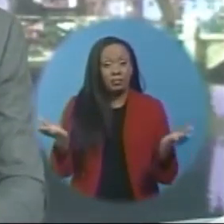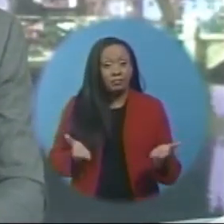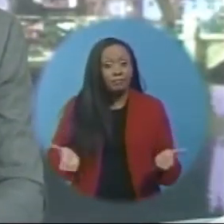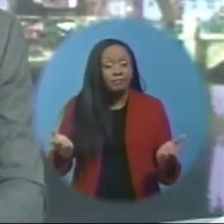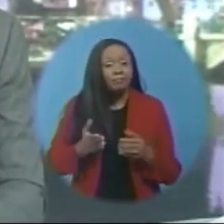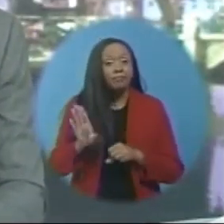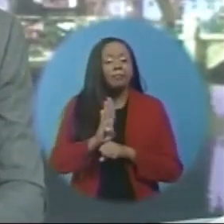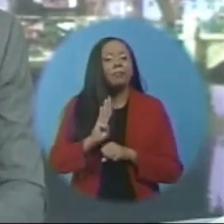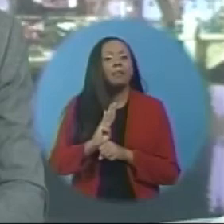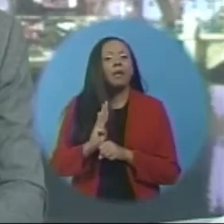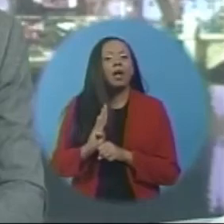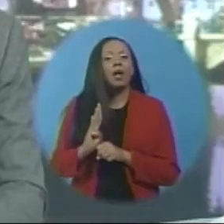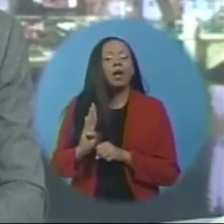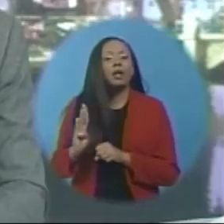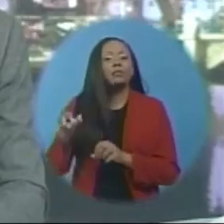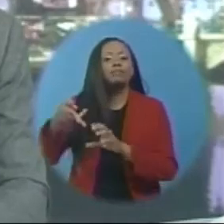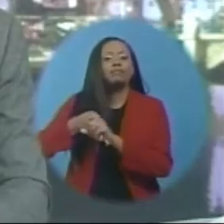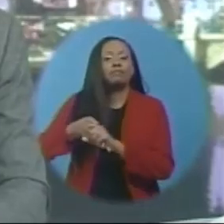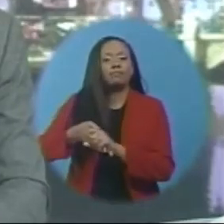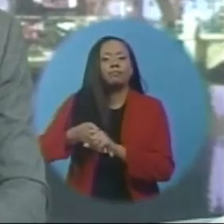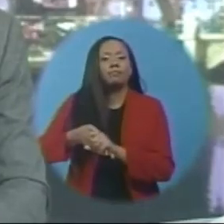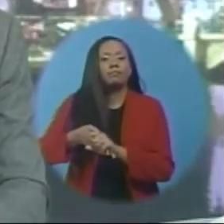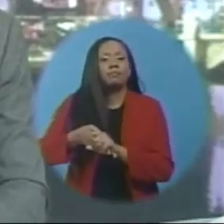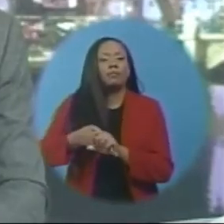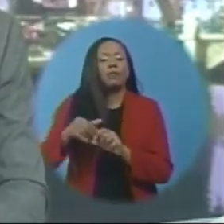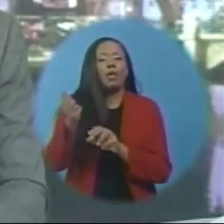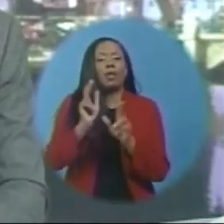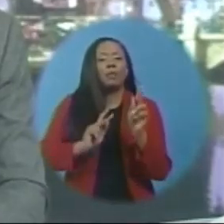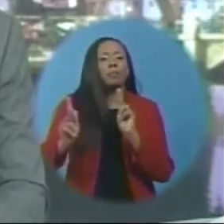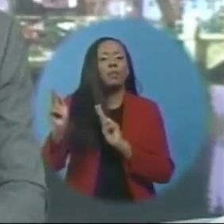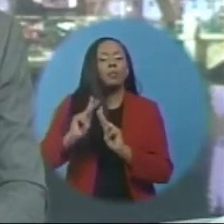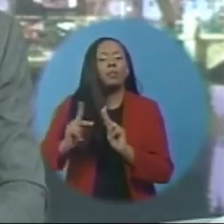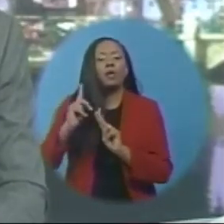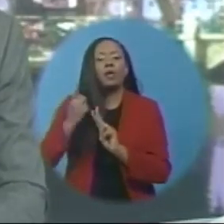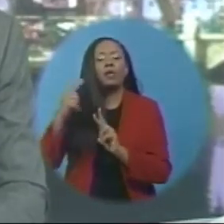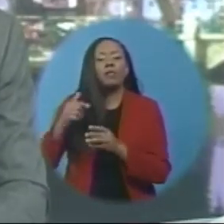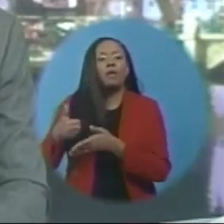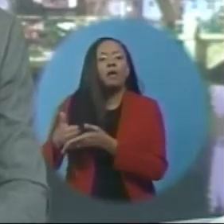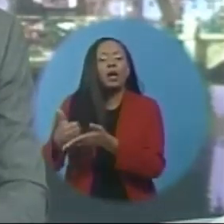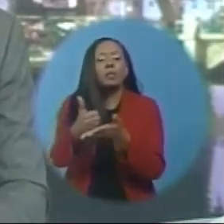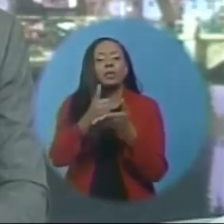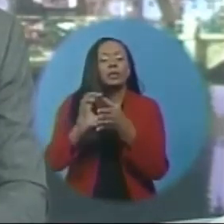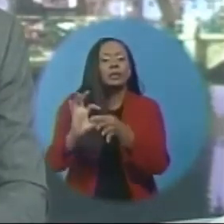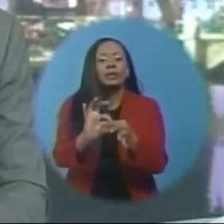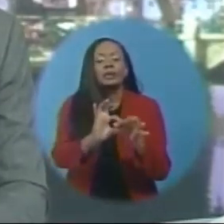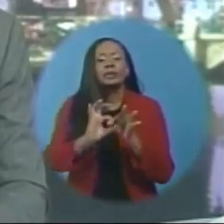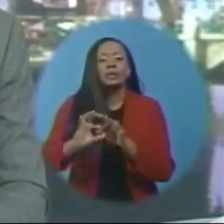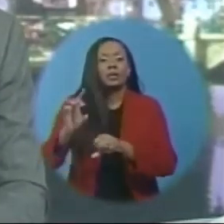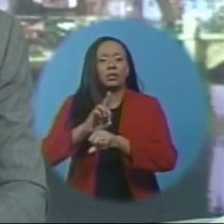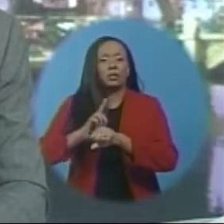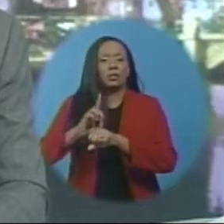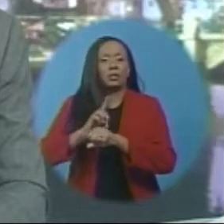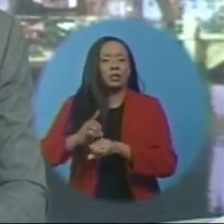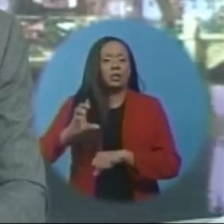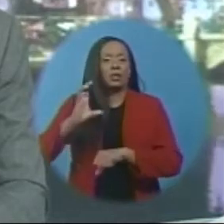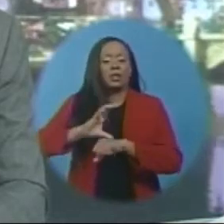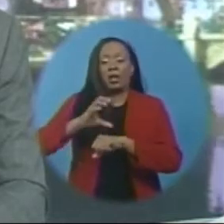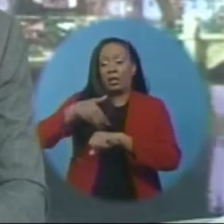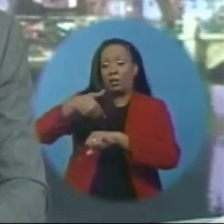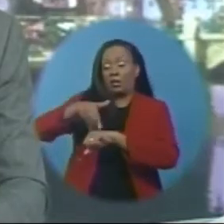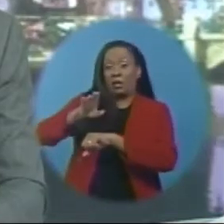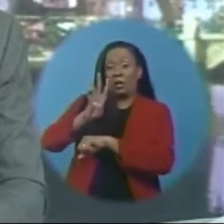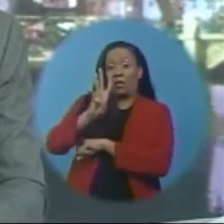is joining with others across the island to lend a helping hand to Dominica. Not only has the church already sent